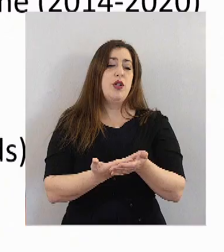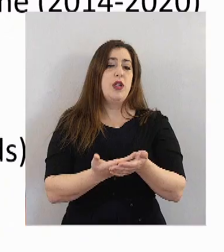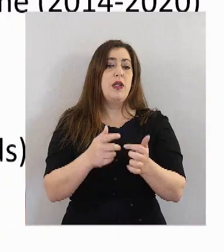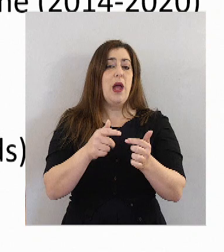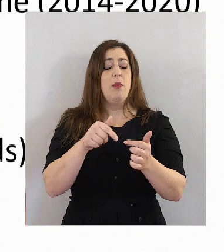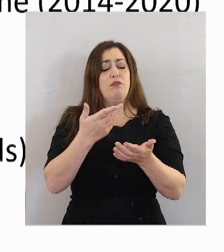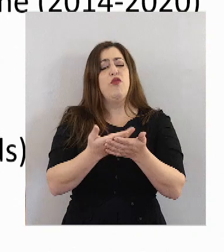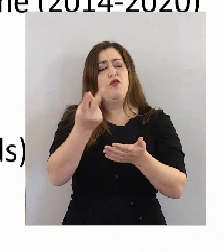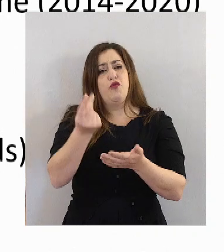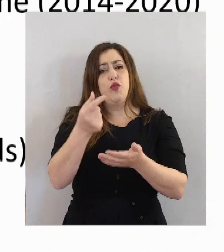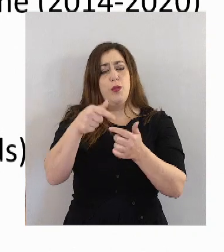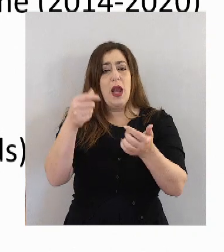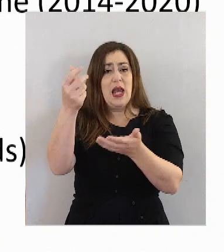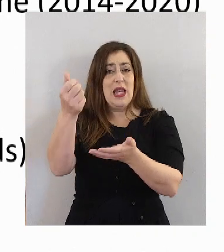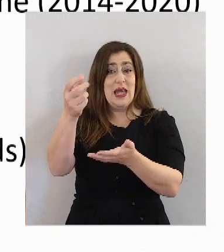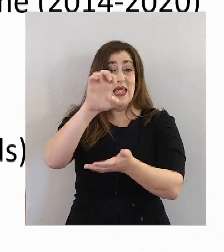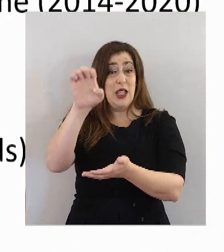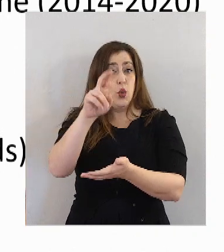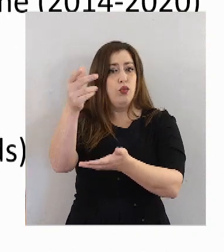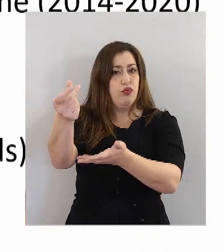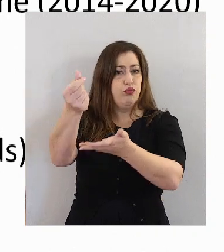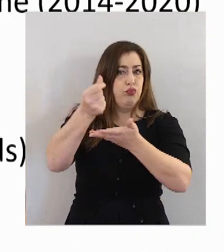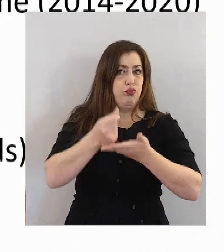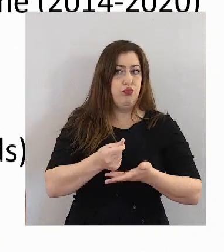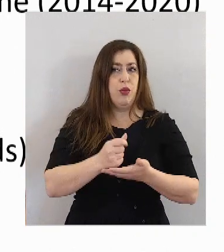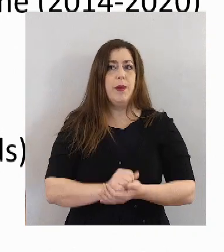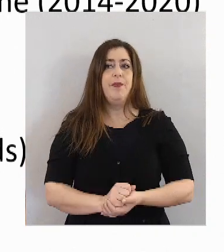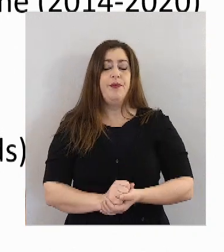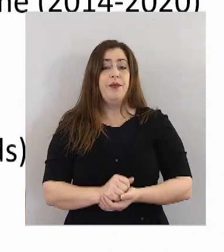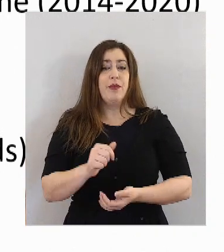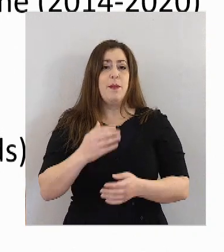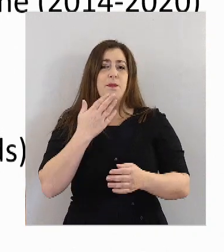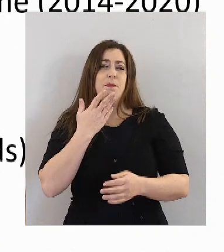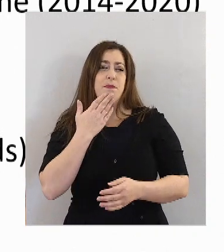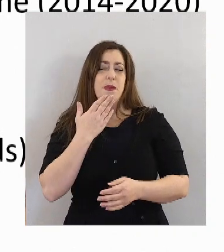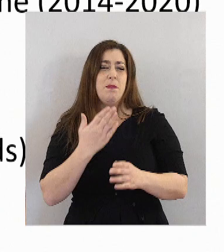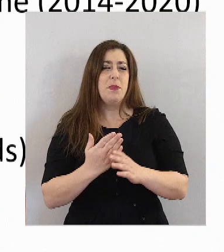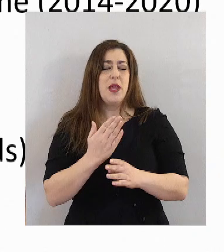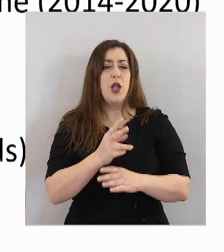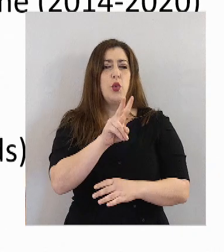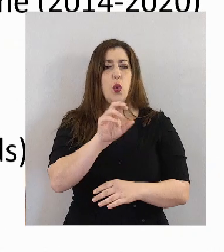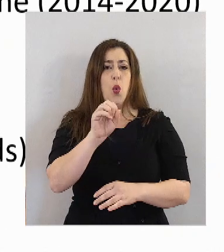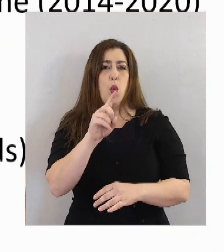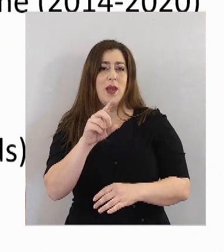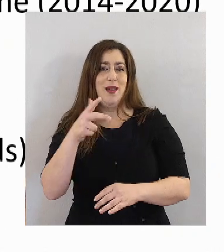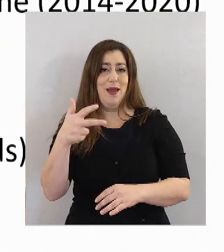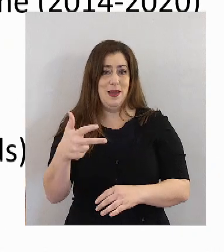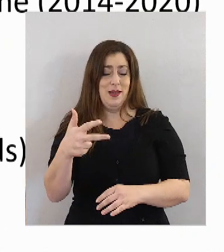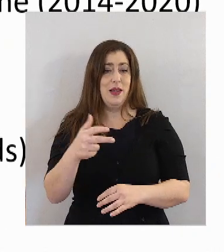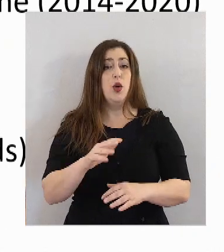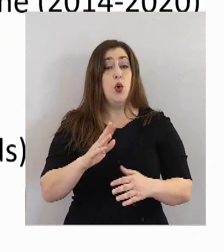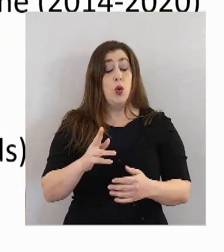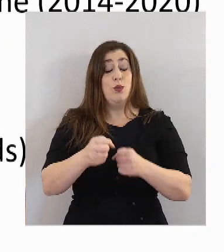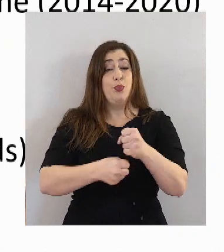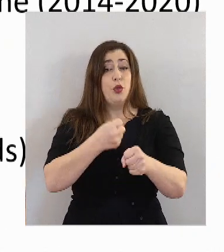with notification of adjudication around April of 2019. The project was officially able to get off